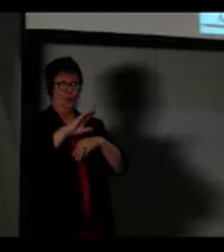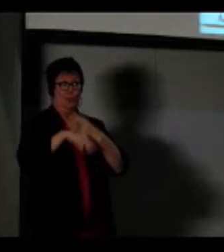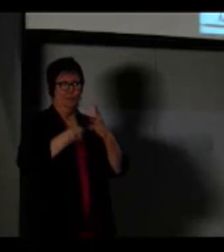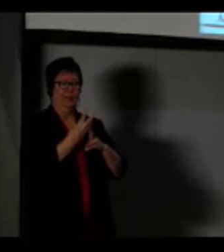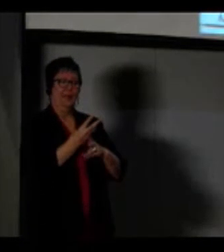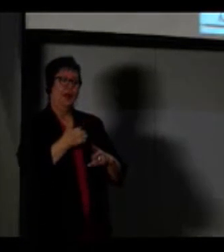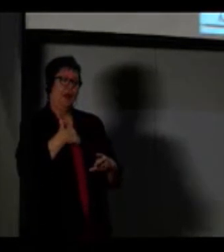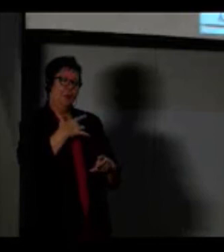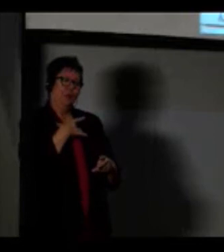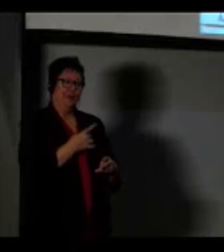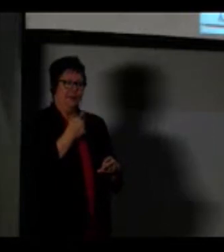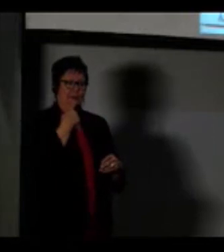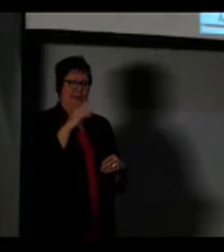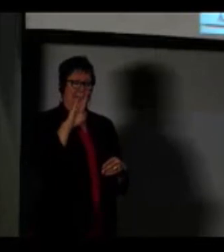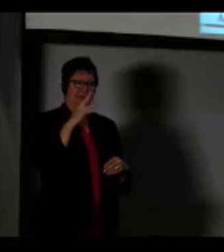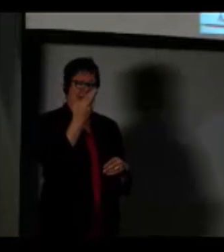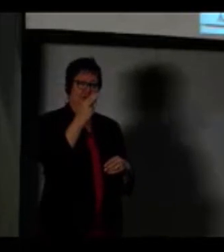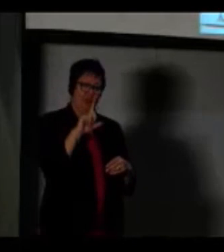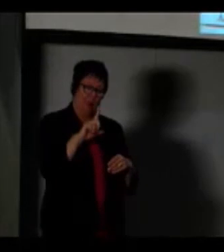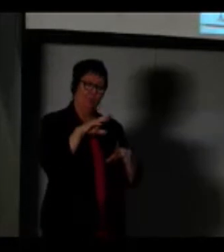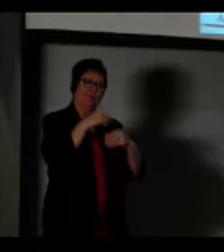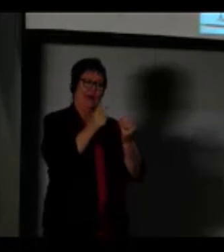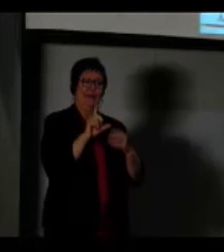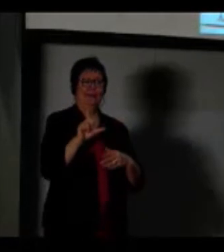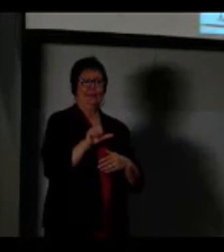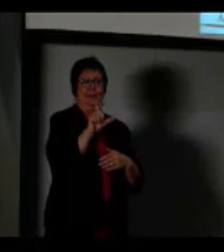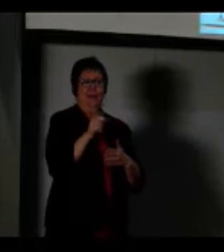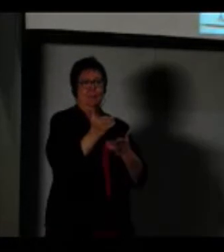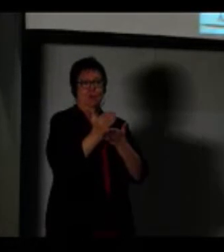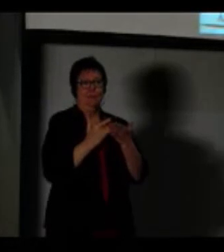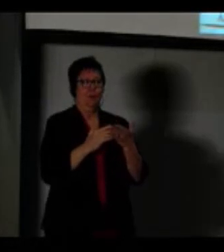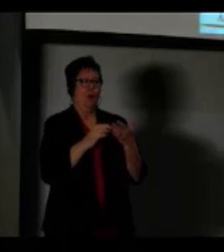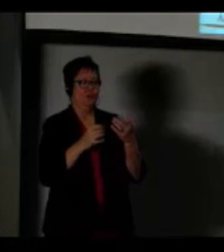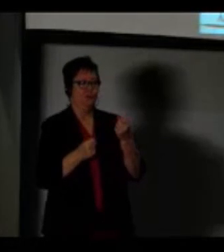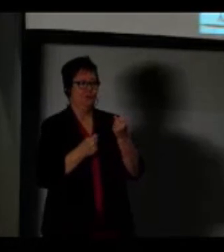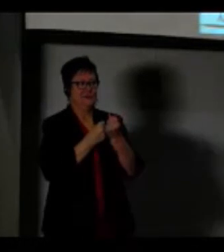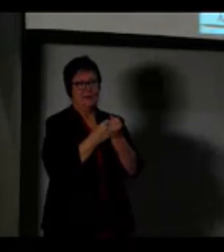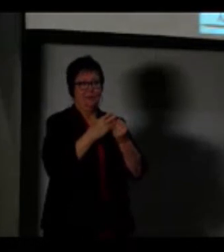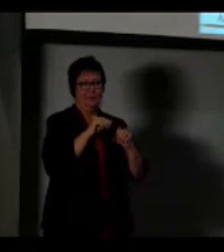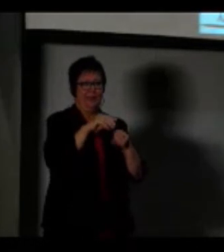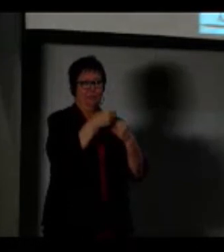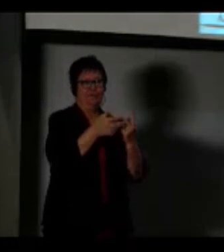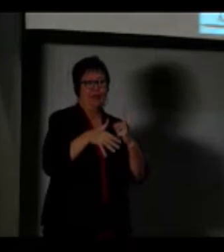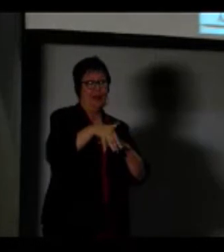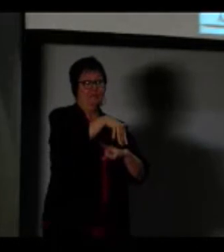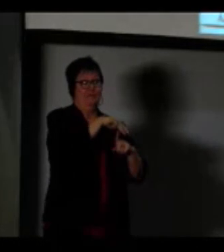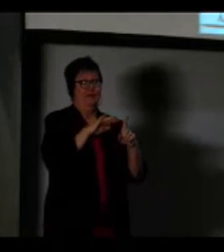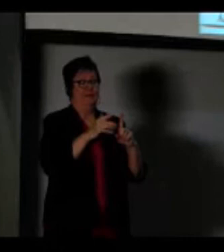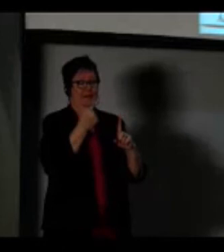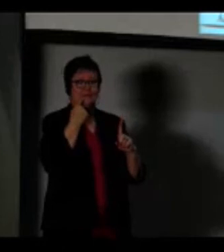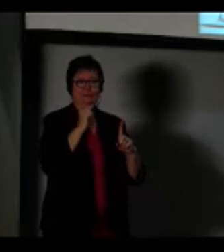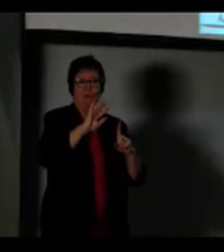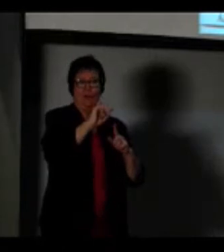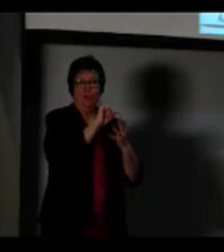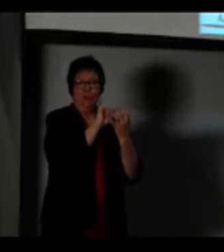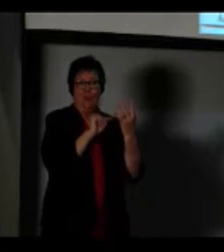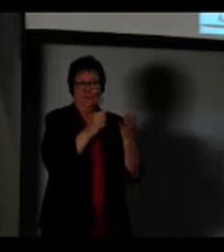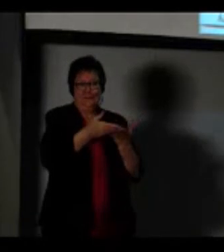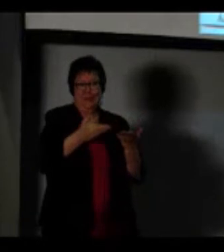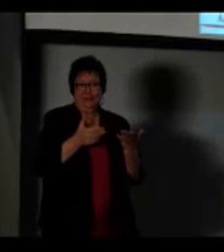the library component to supplement and to provide context for those specimen collections. And